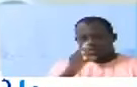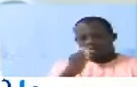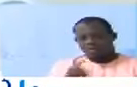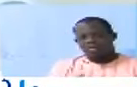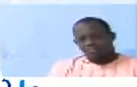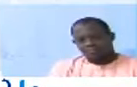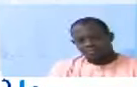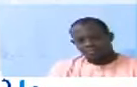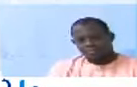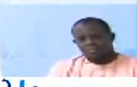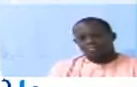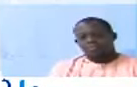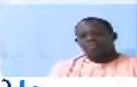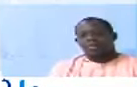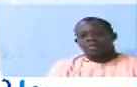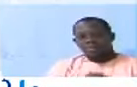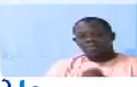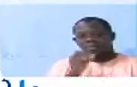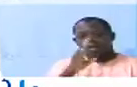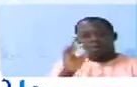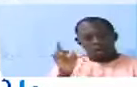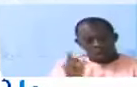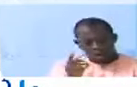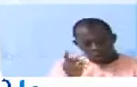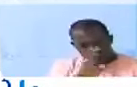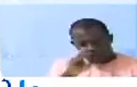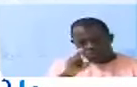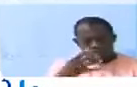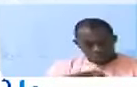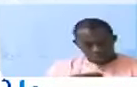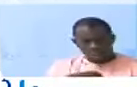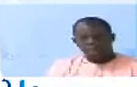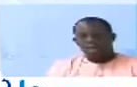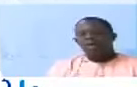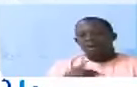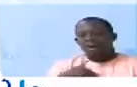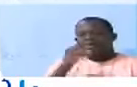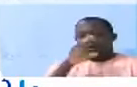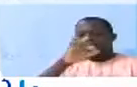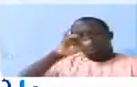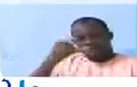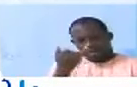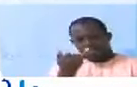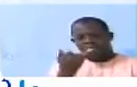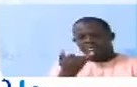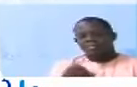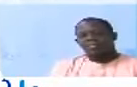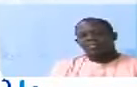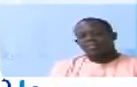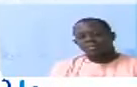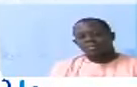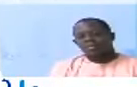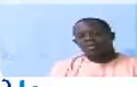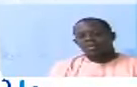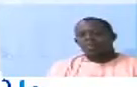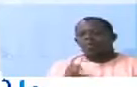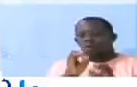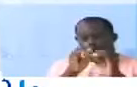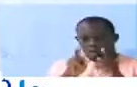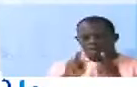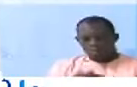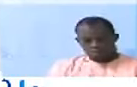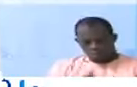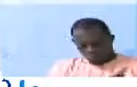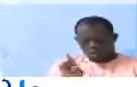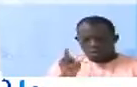nkwa. He said, I said yes. Oh, ite ngalo ni nibi kere nyami. He said to me, then you know how to deal with